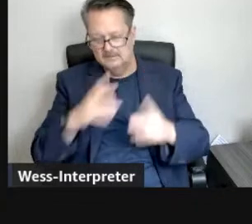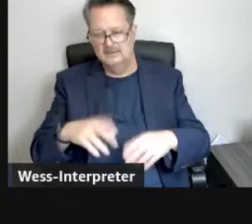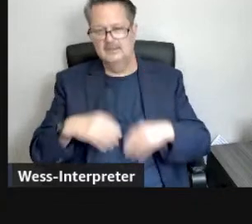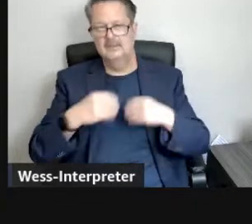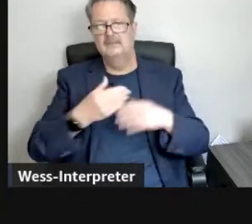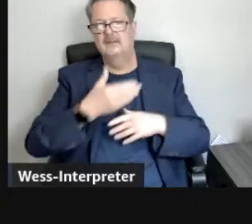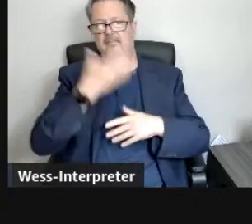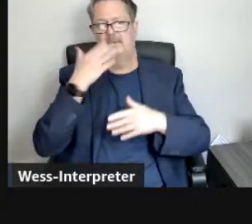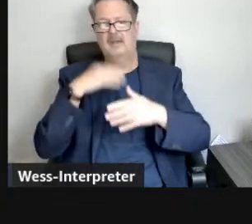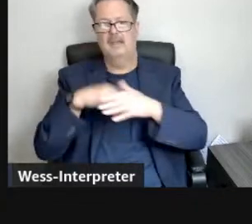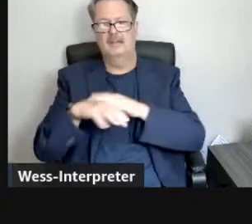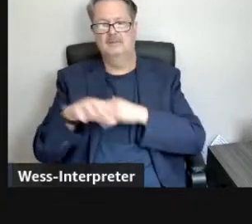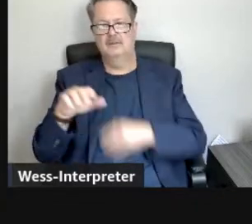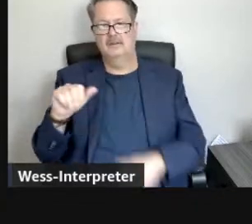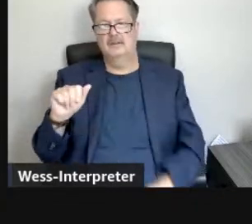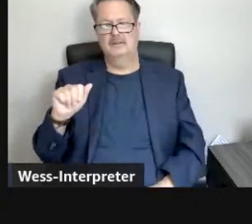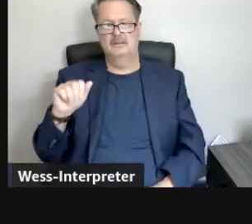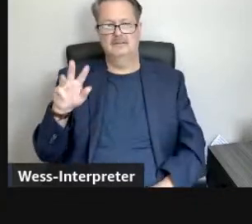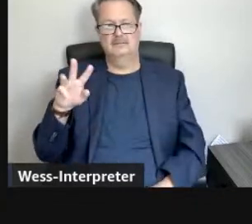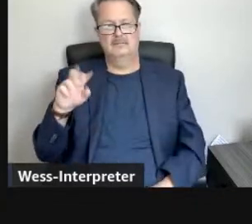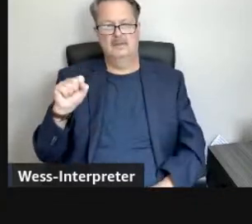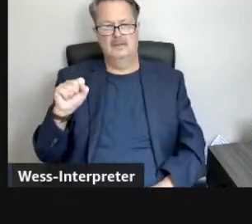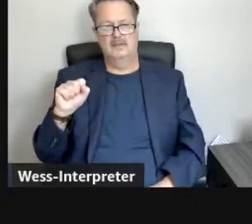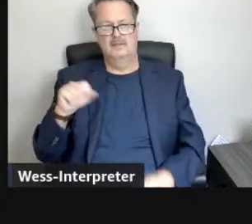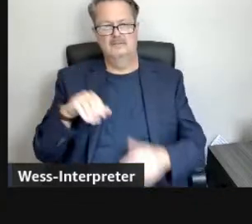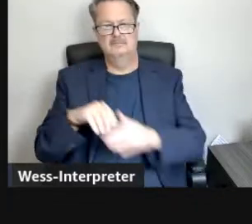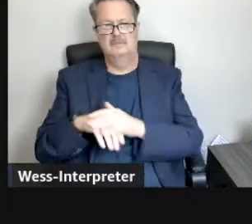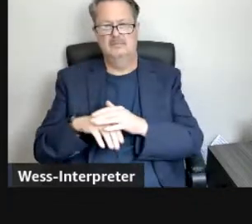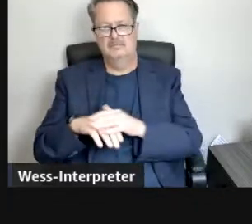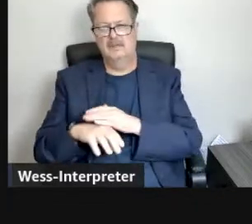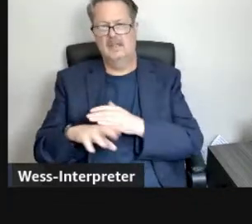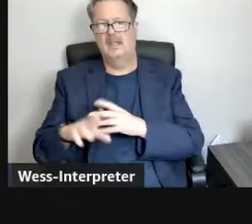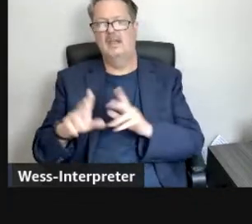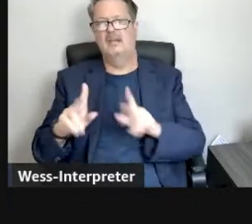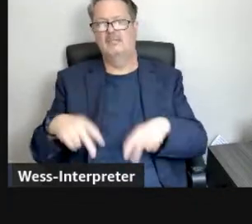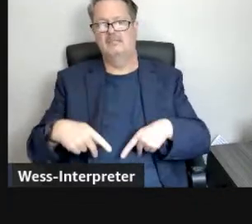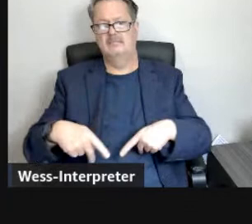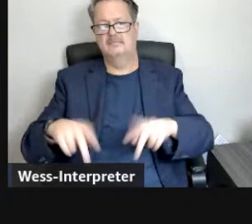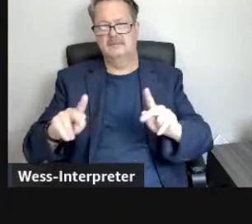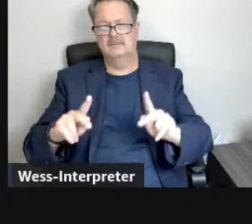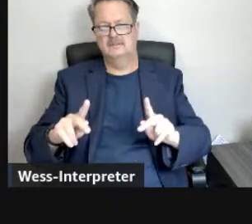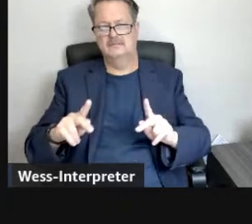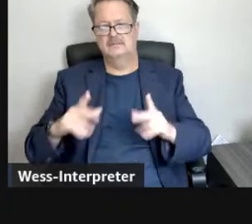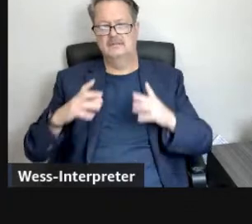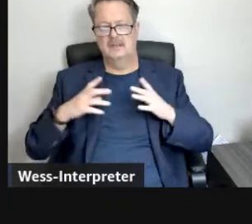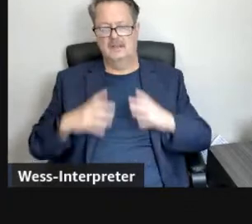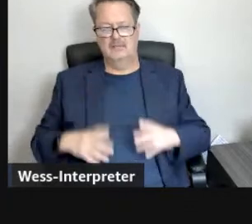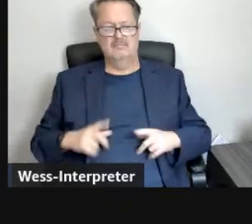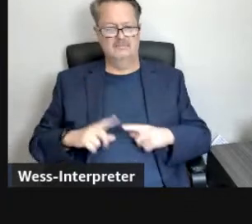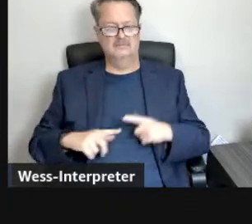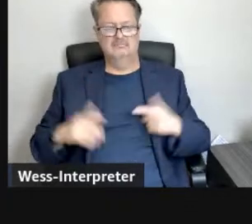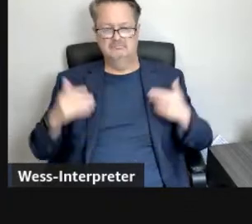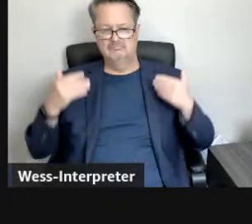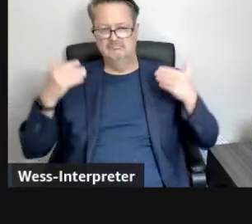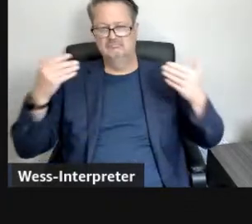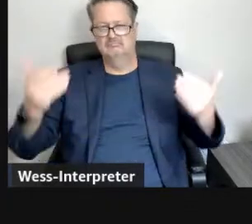to AWS capabilities, and allowing customers to deploy in any environment, no matter where they need to run